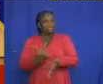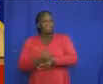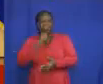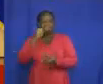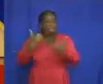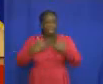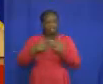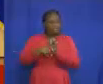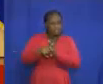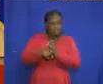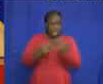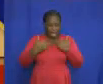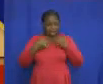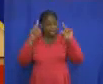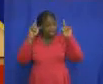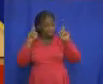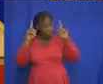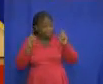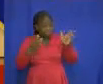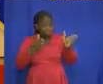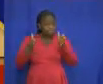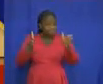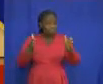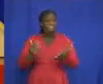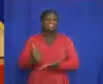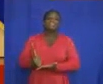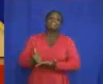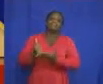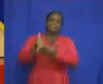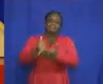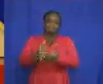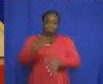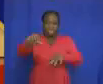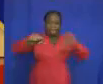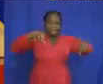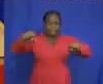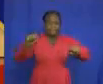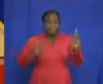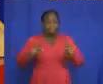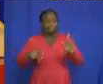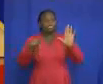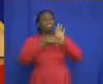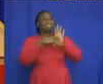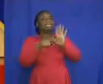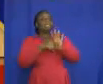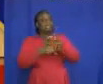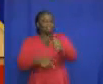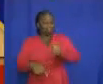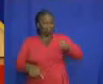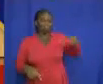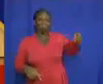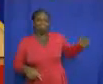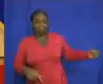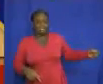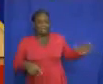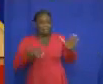a testing regime at KIA to help us pick up passengers who have the virus and prevent